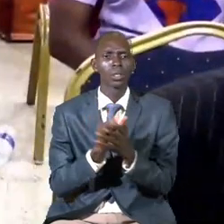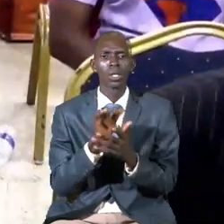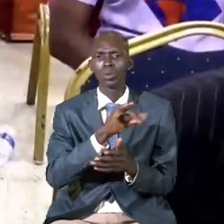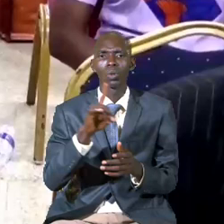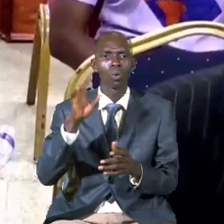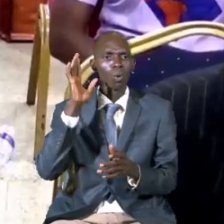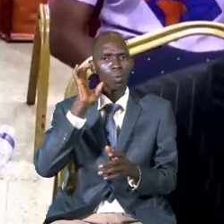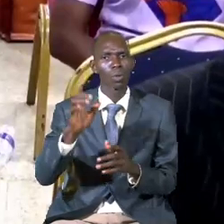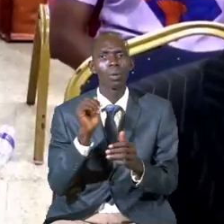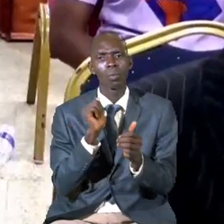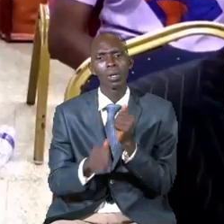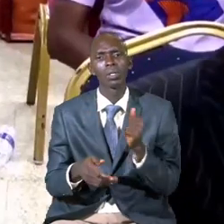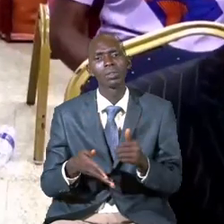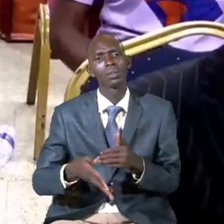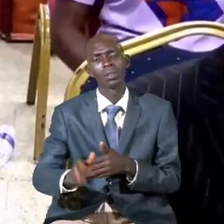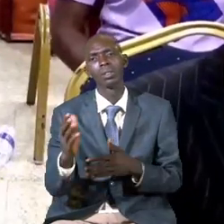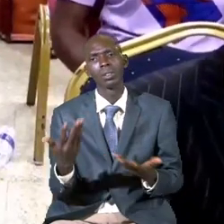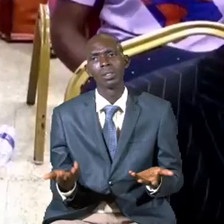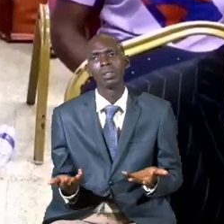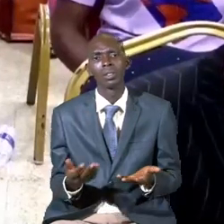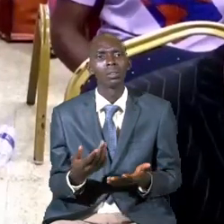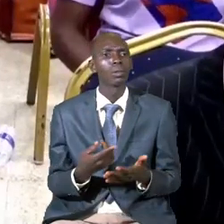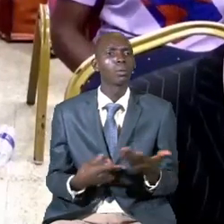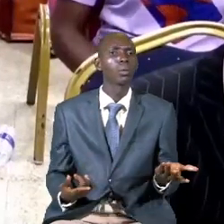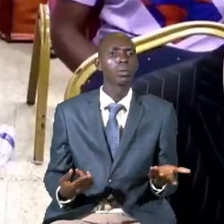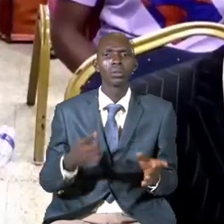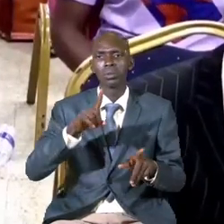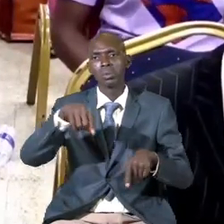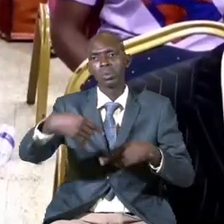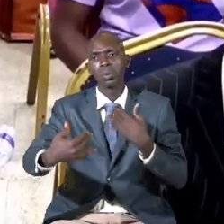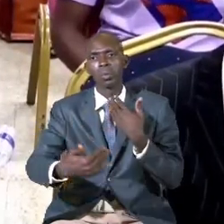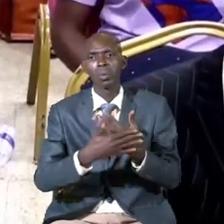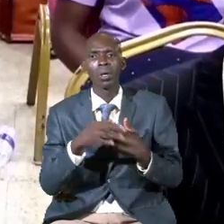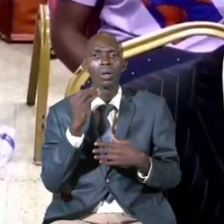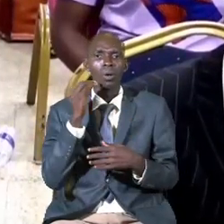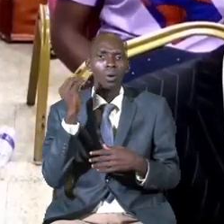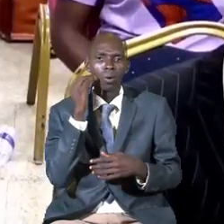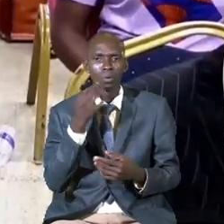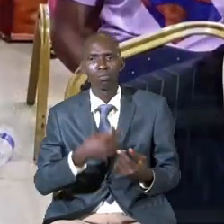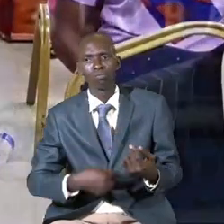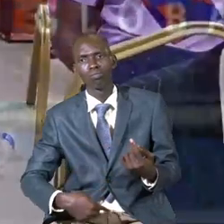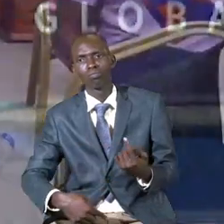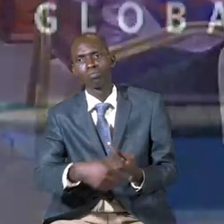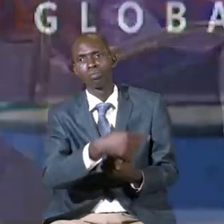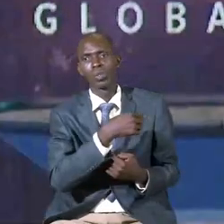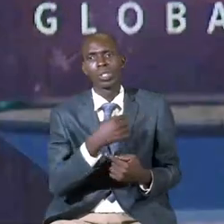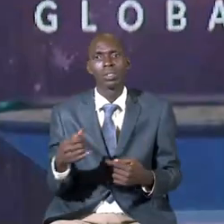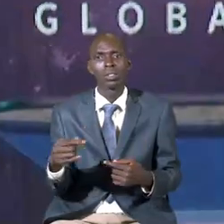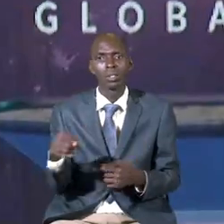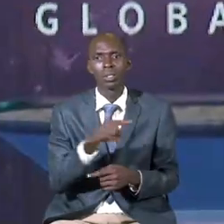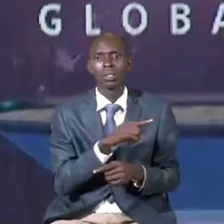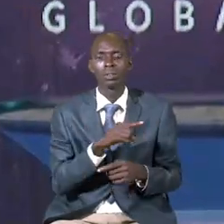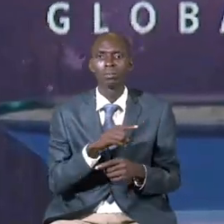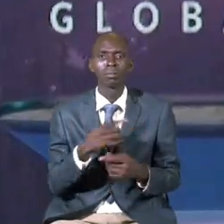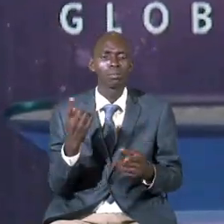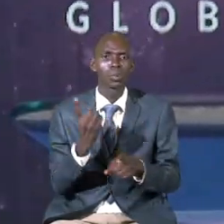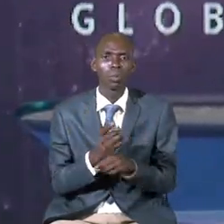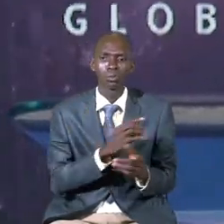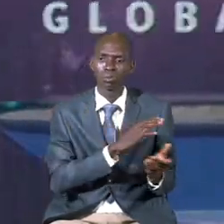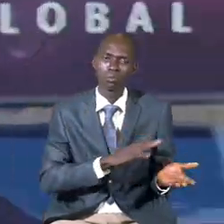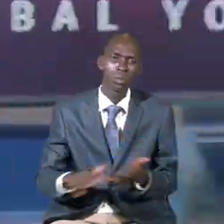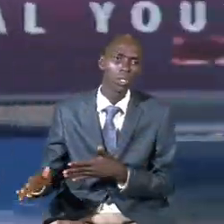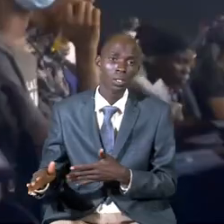back home they don't get to the place where they ought to get you they cop out they drop out